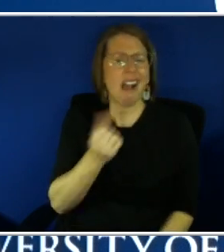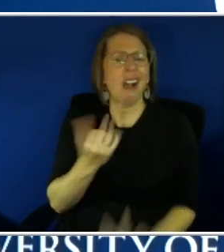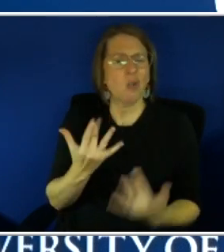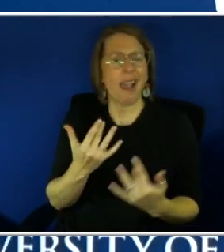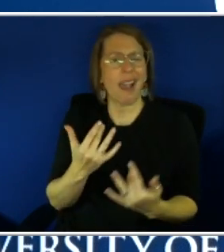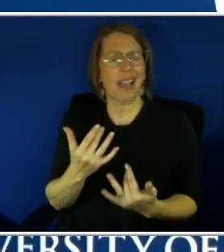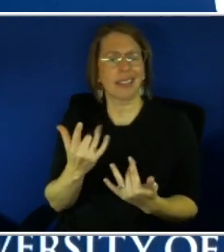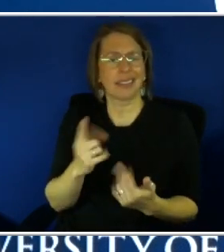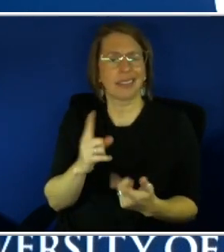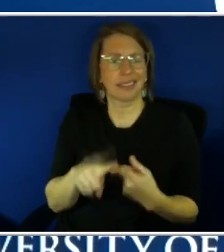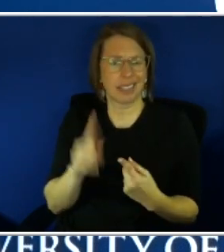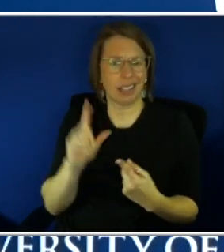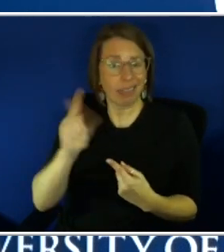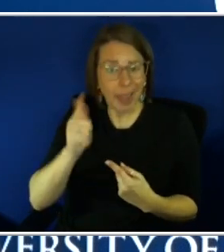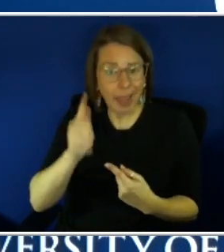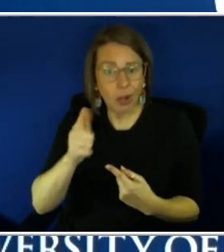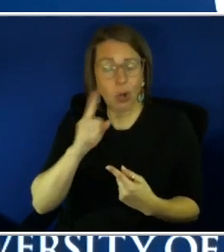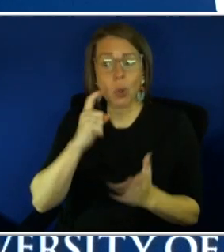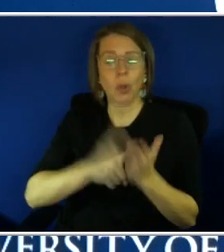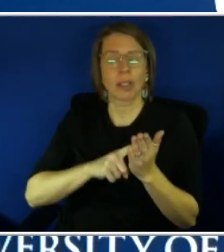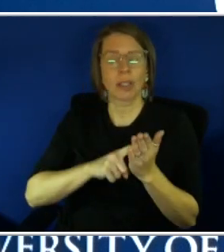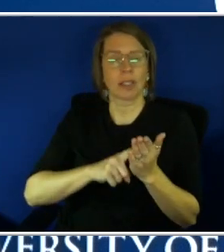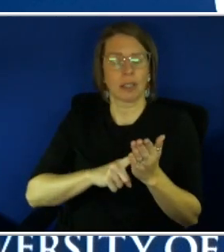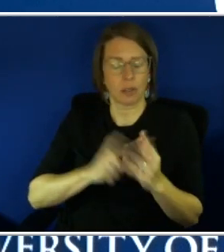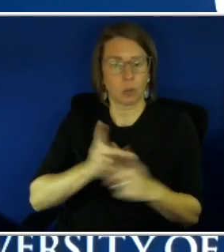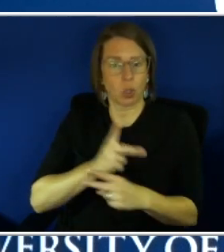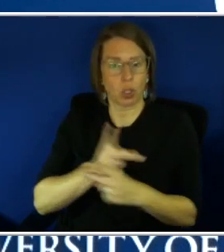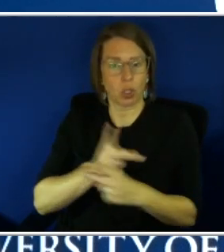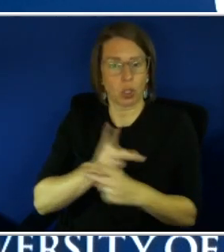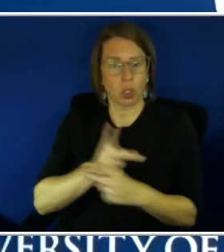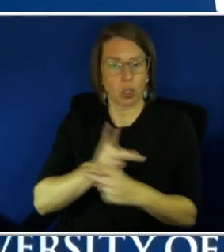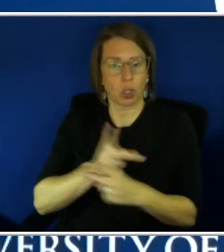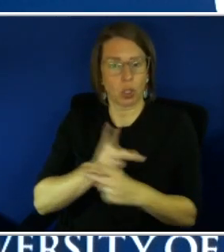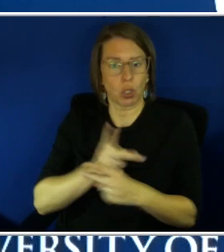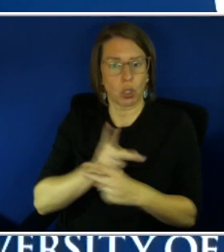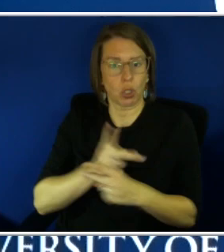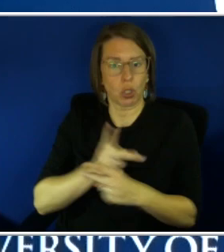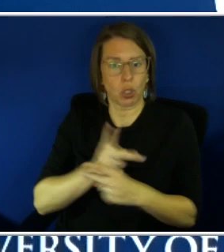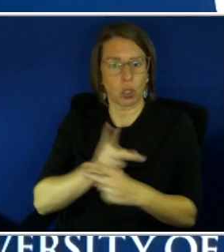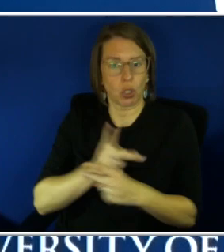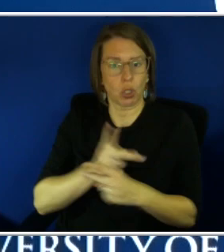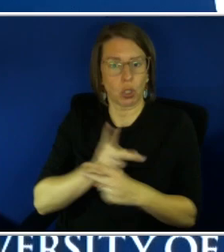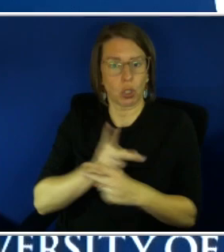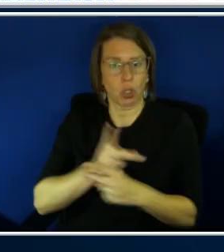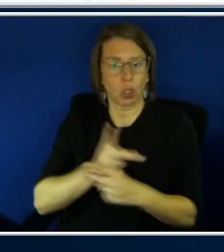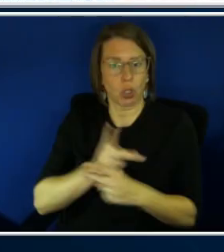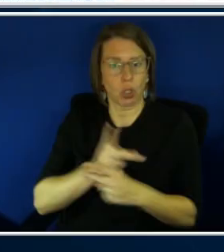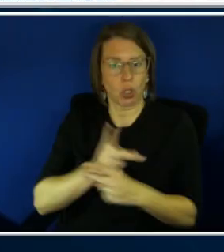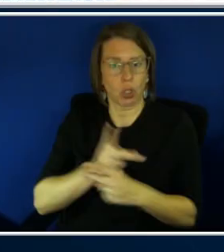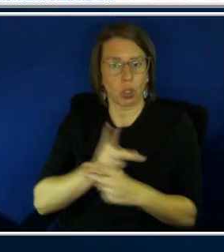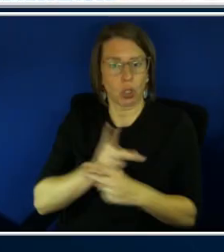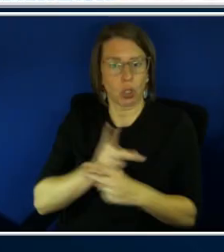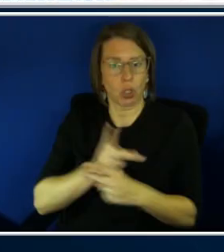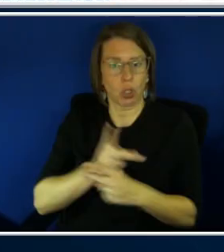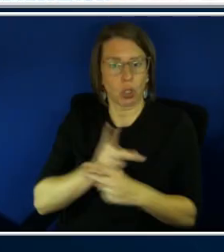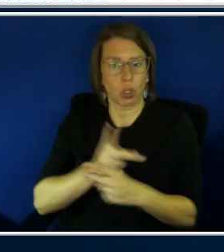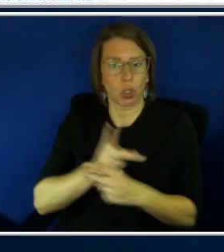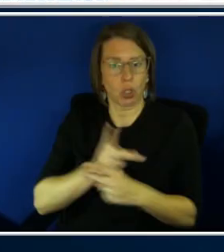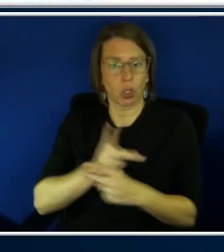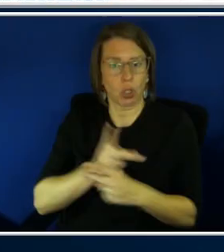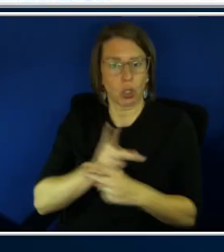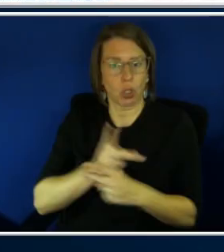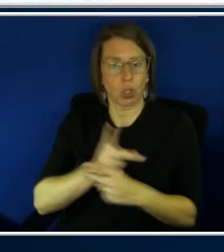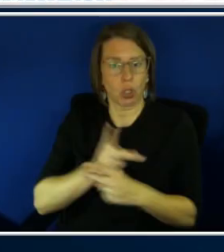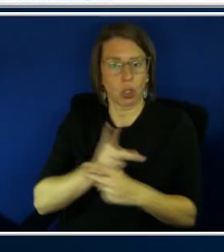when we start to see an uptick. But I would just encourage you to discuss that with your medical teams. All right, so there's a